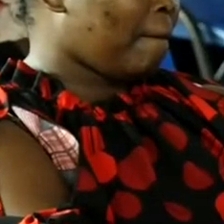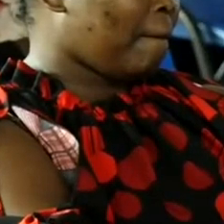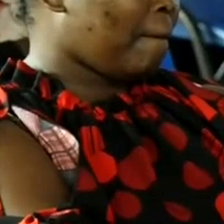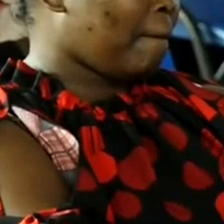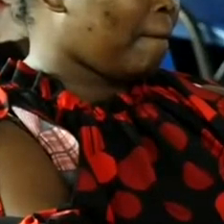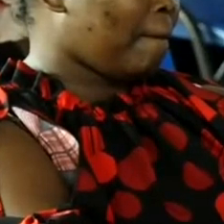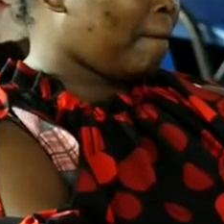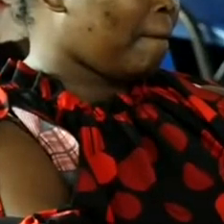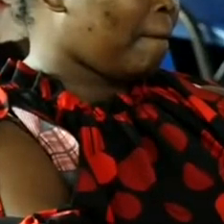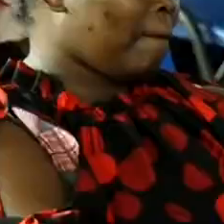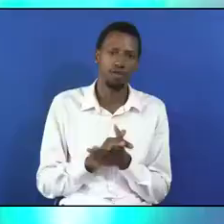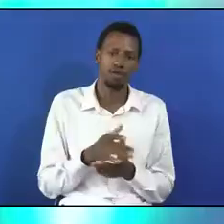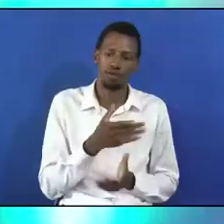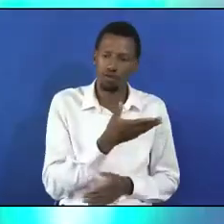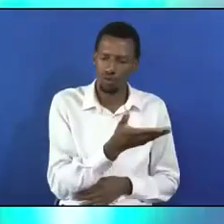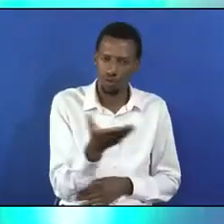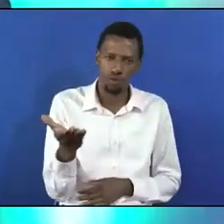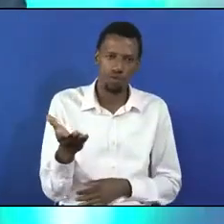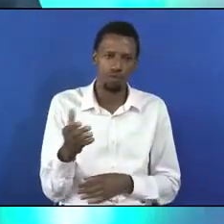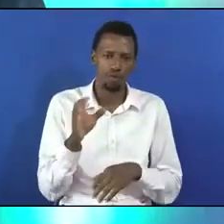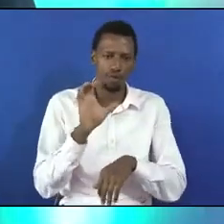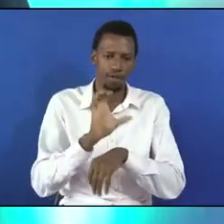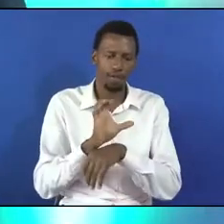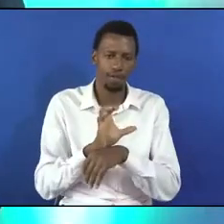You walked with me